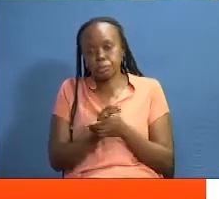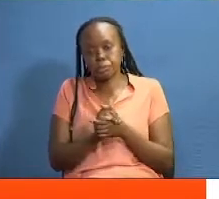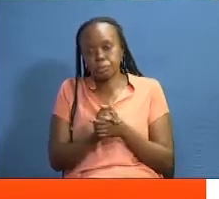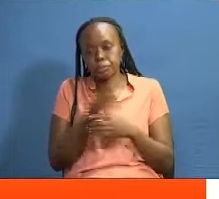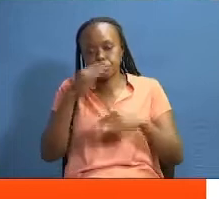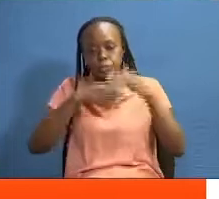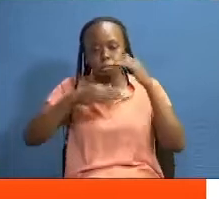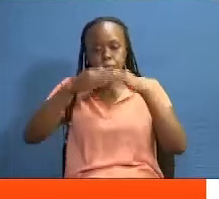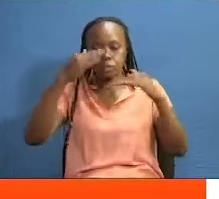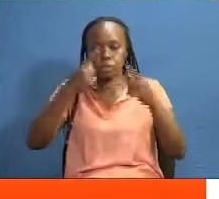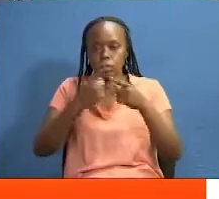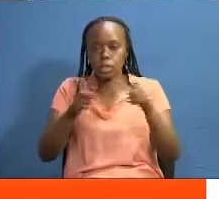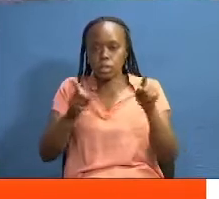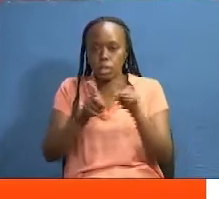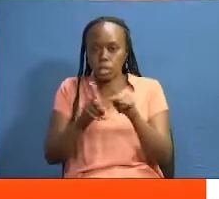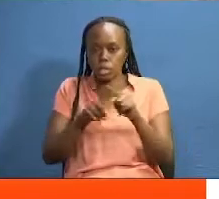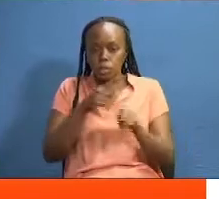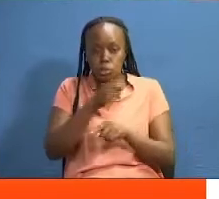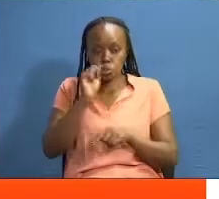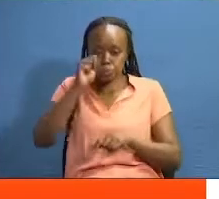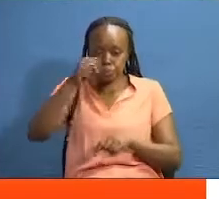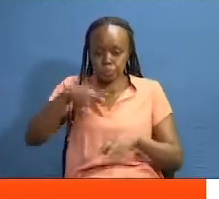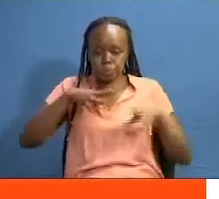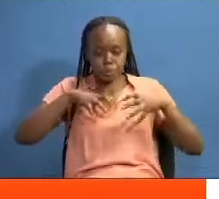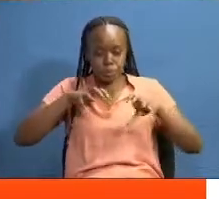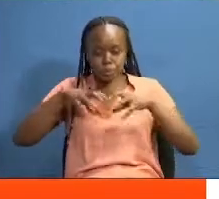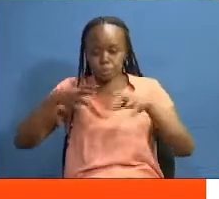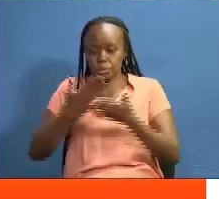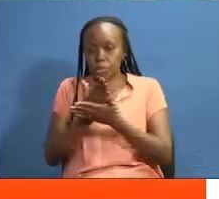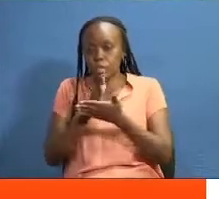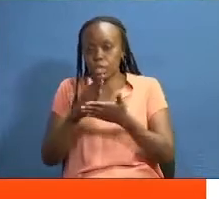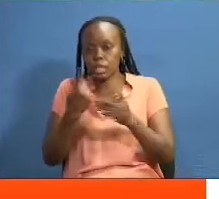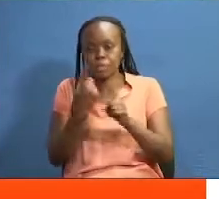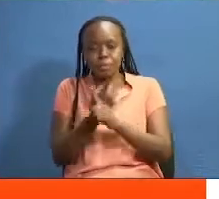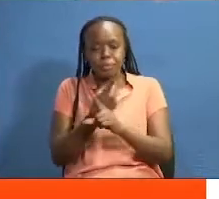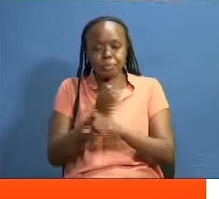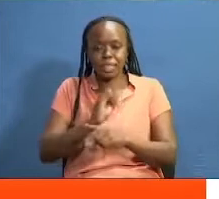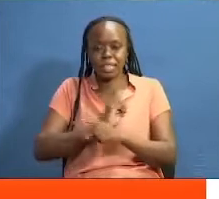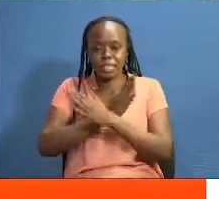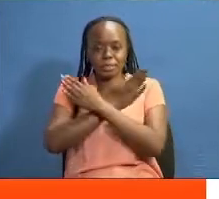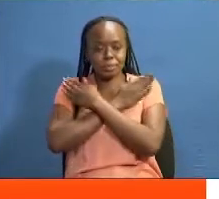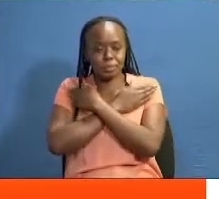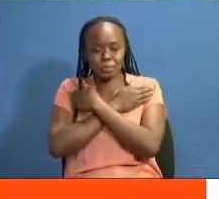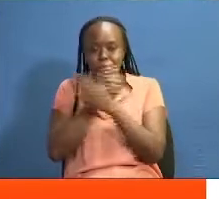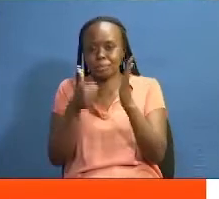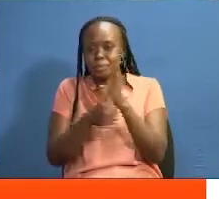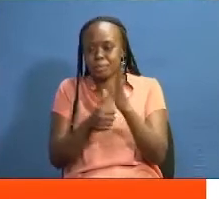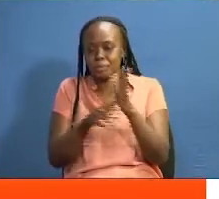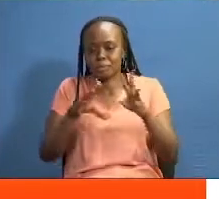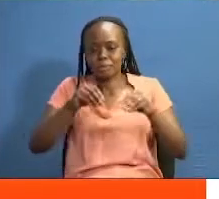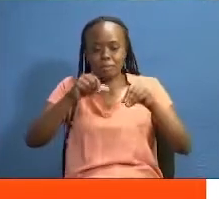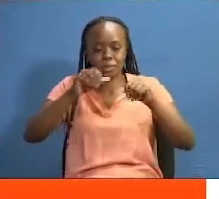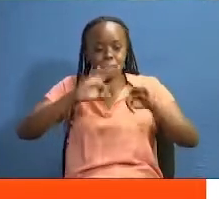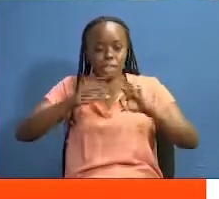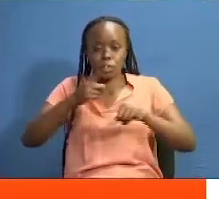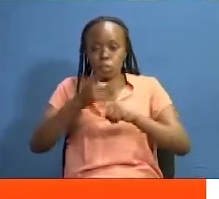the university, Right. but you can do something that can make a difference. I love problem solvers, Right. and I'm saying if